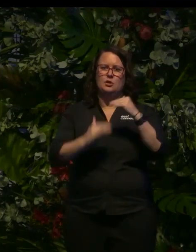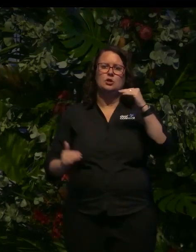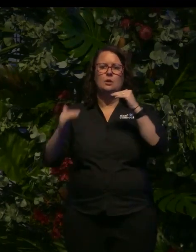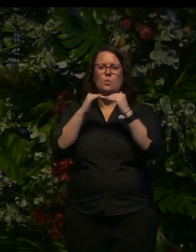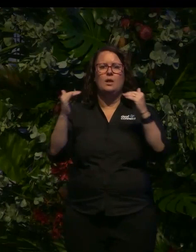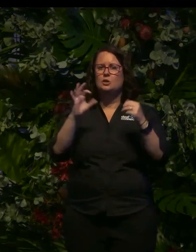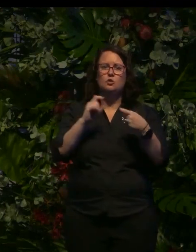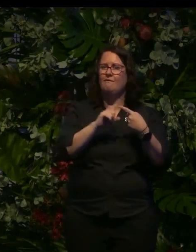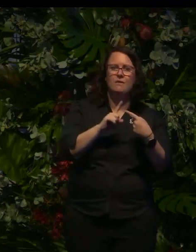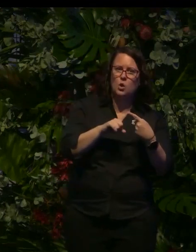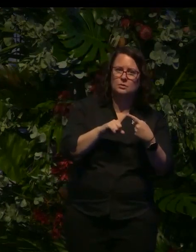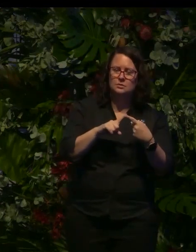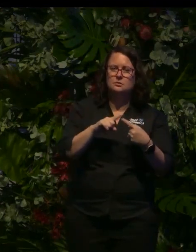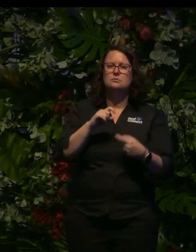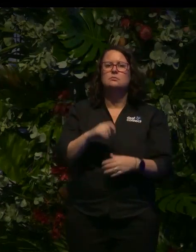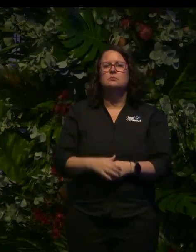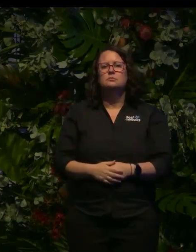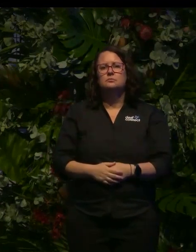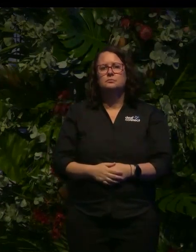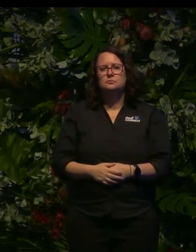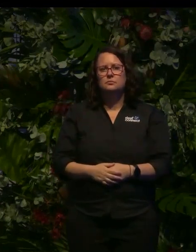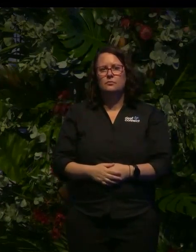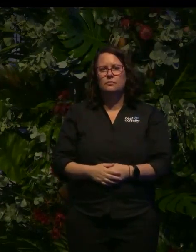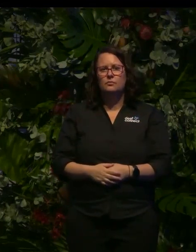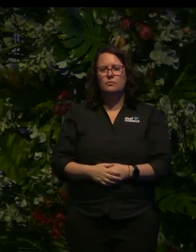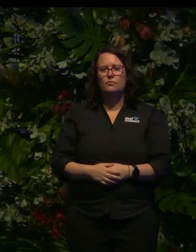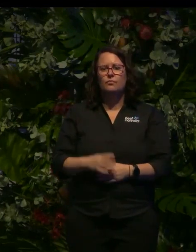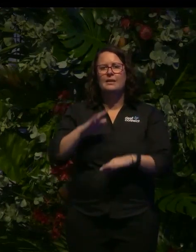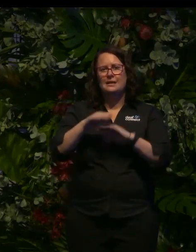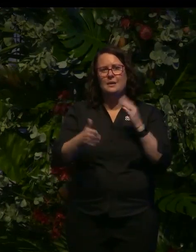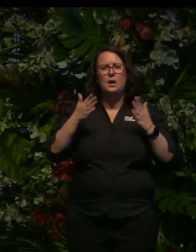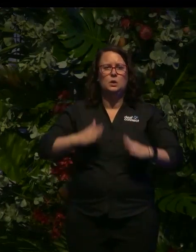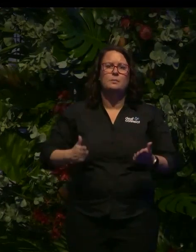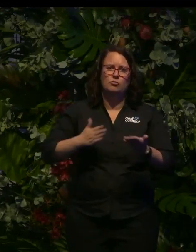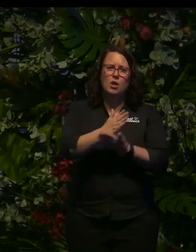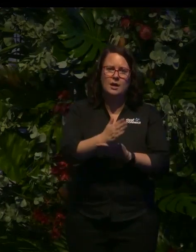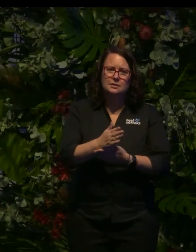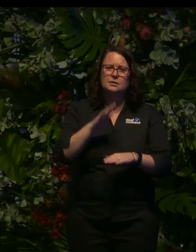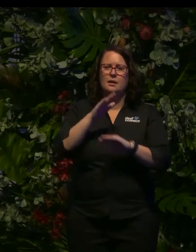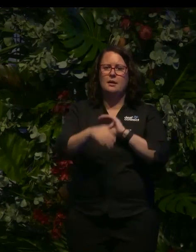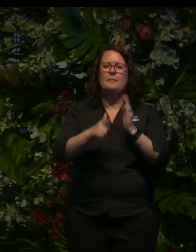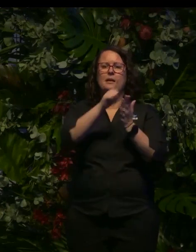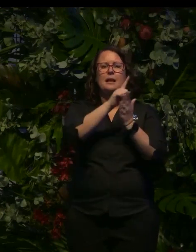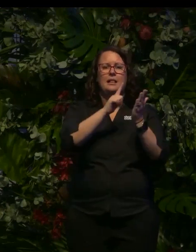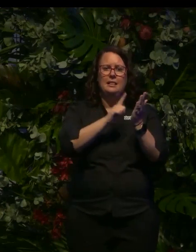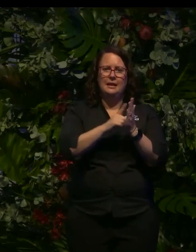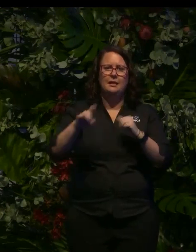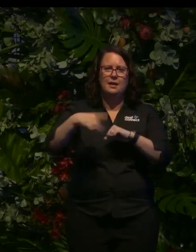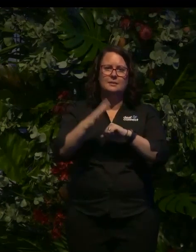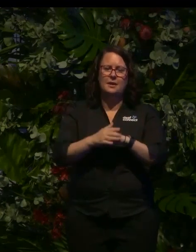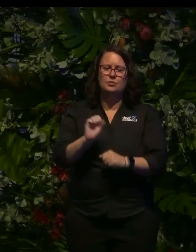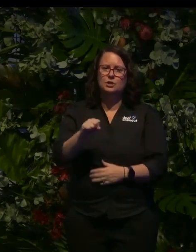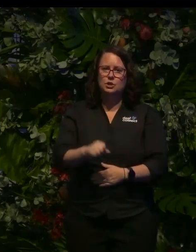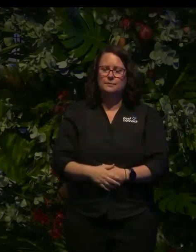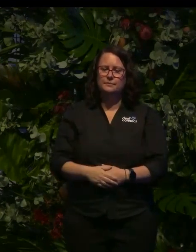the third. It's actually, in line with democracy, human rights, and also legalize of marriage.